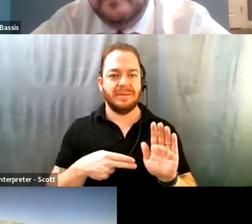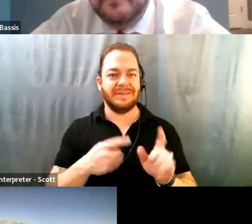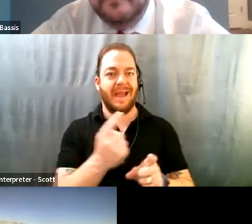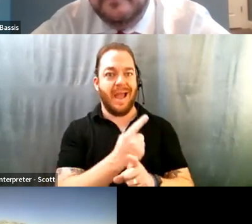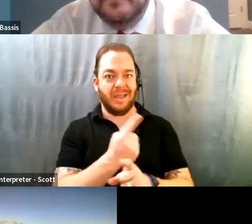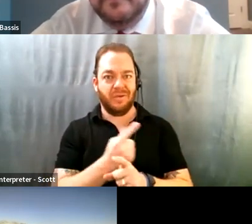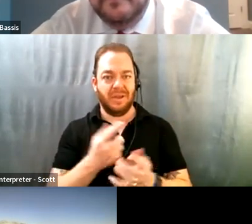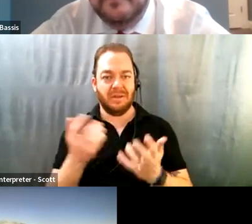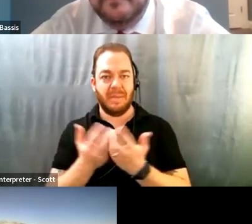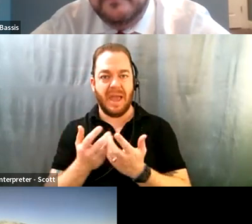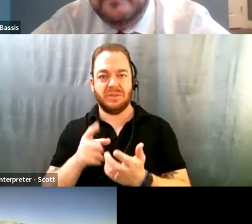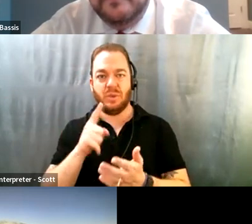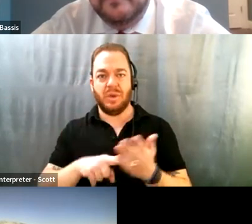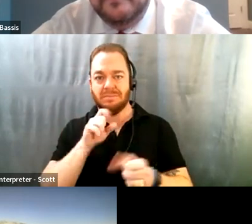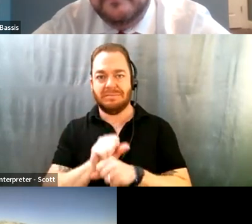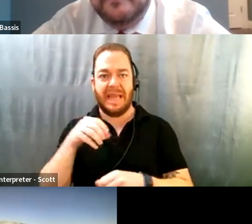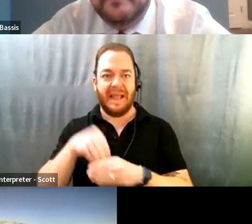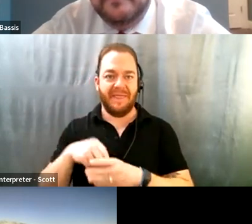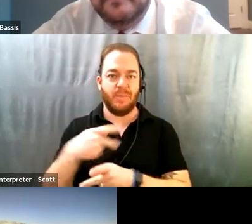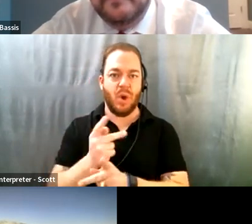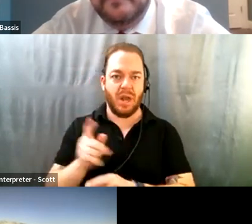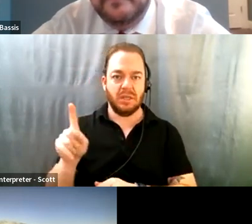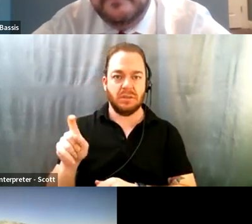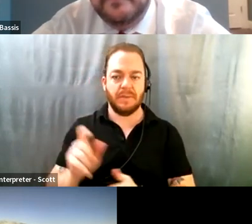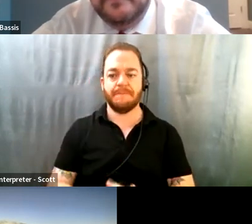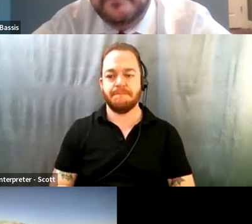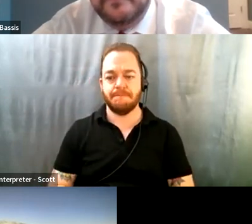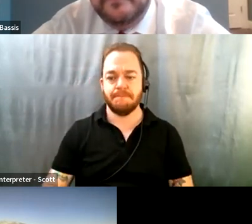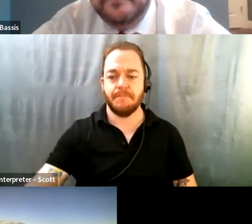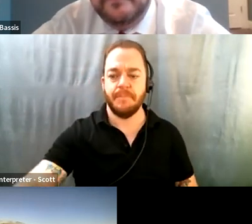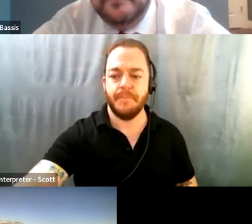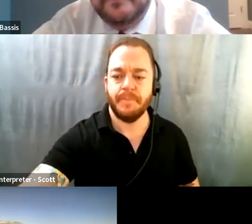really in the product, if you will?